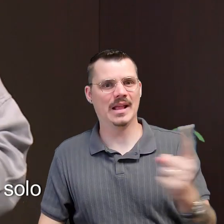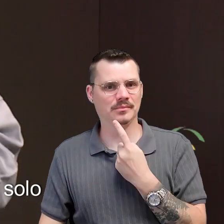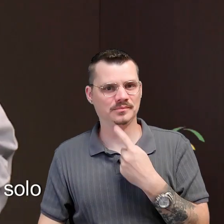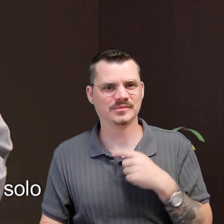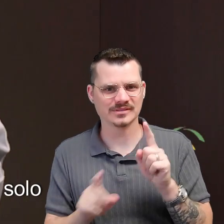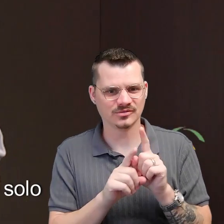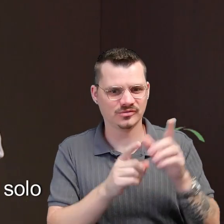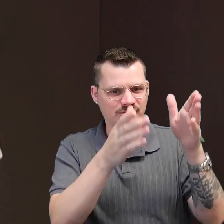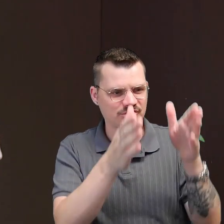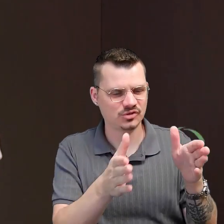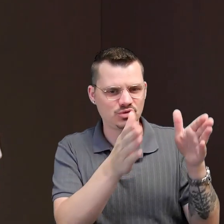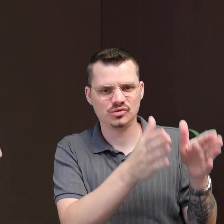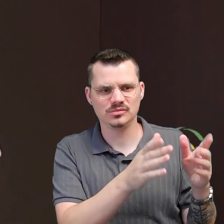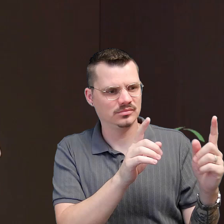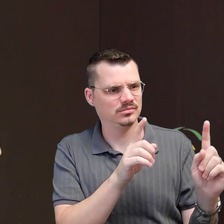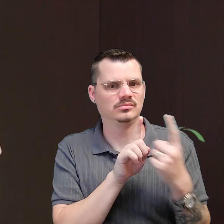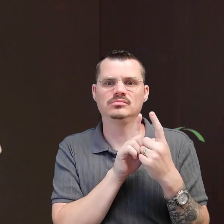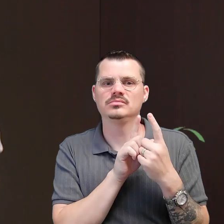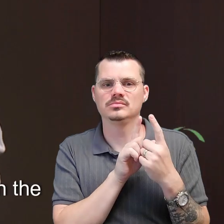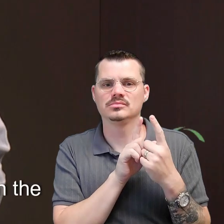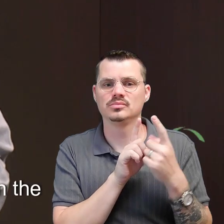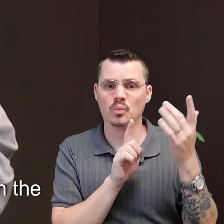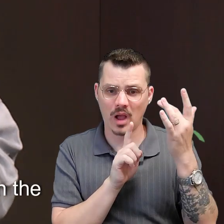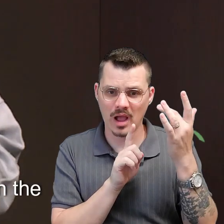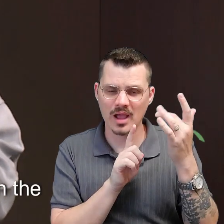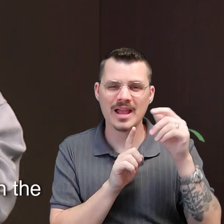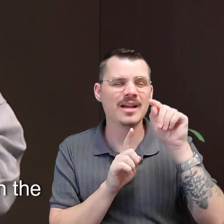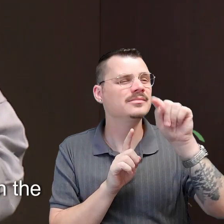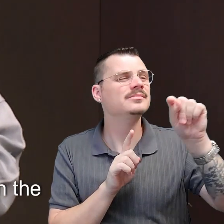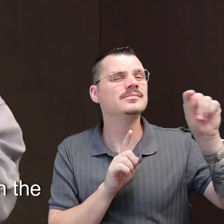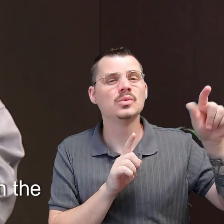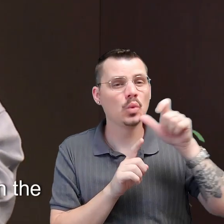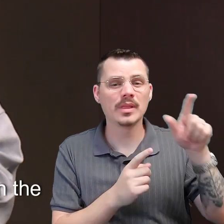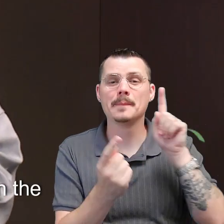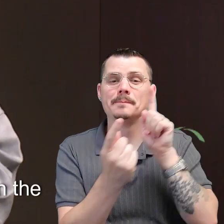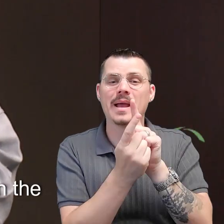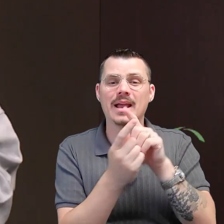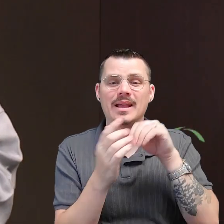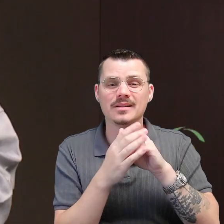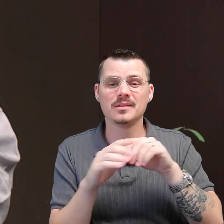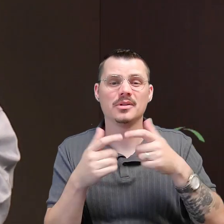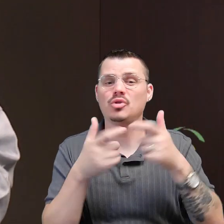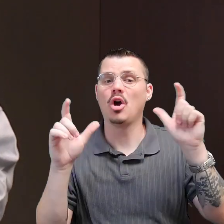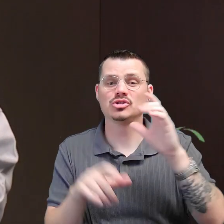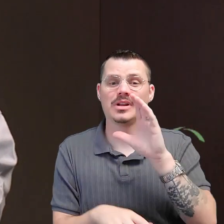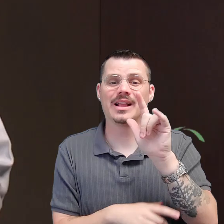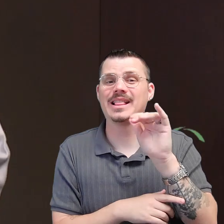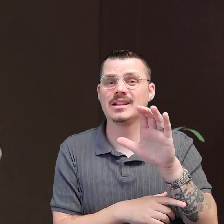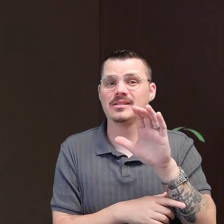an individual solo practitioner because almost everybody they met in the larger